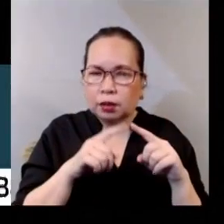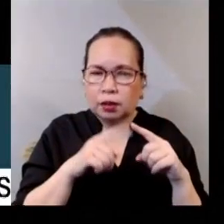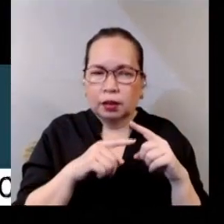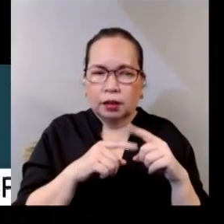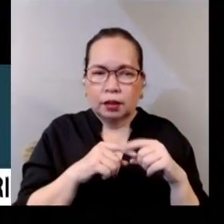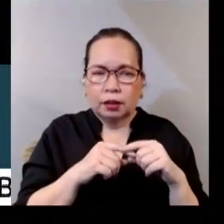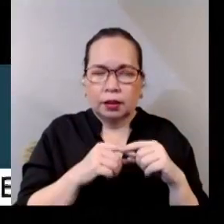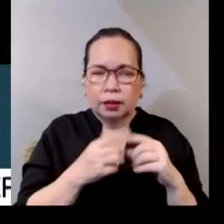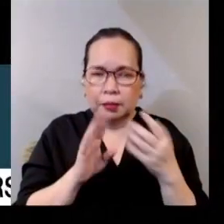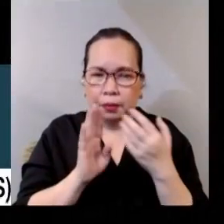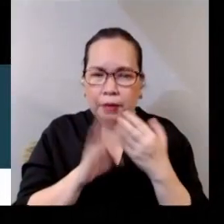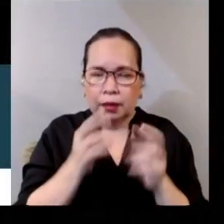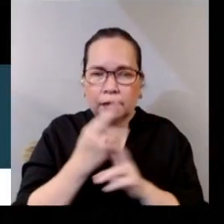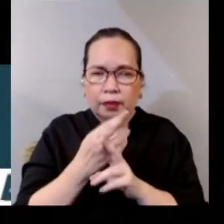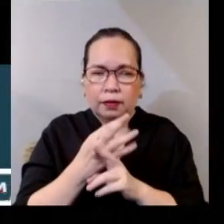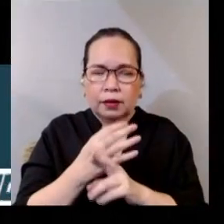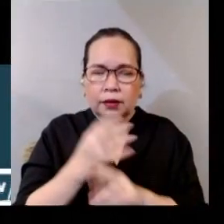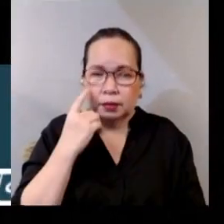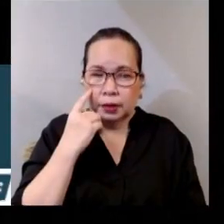vision. And